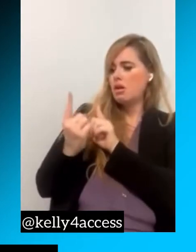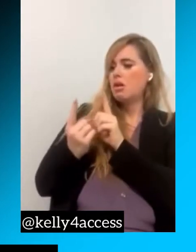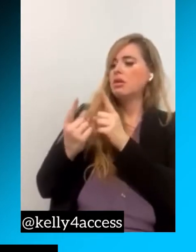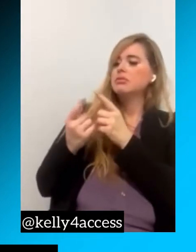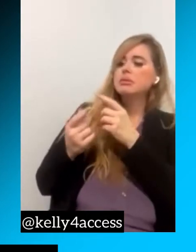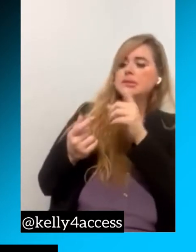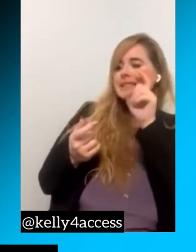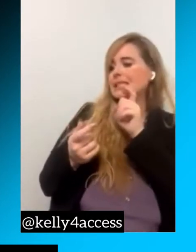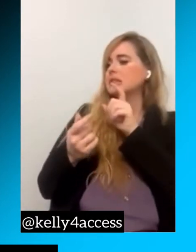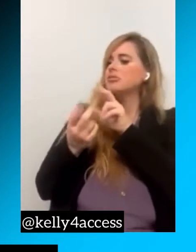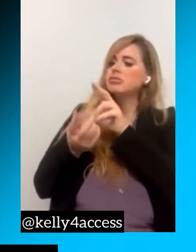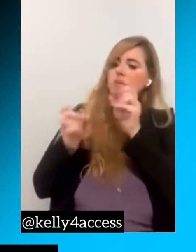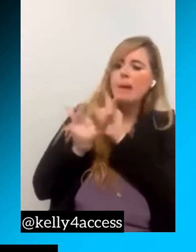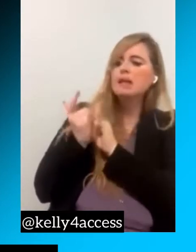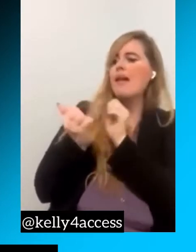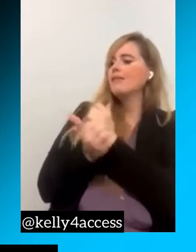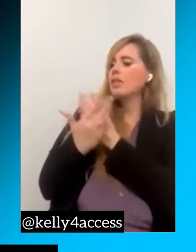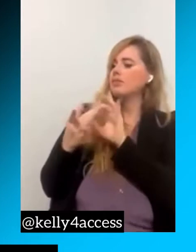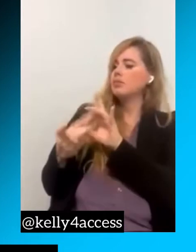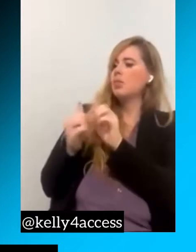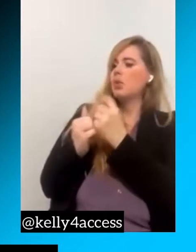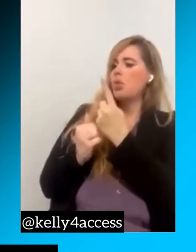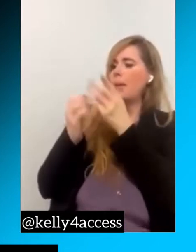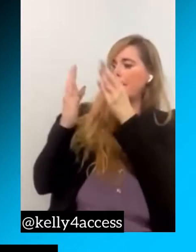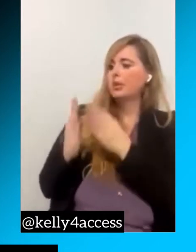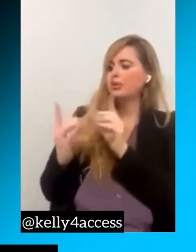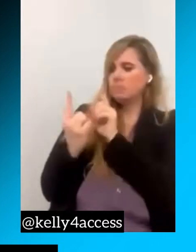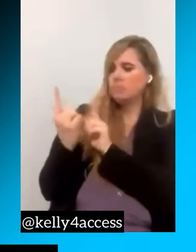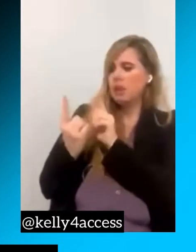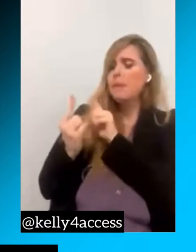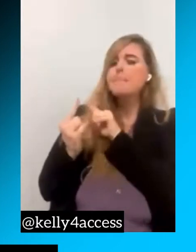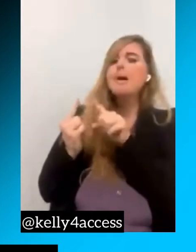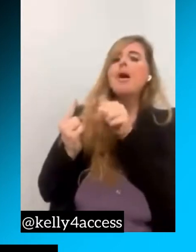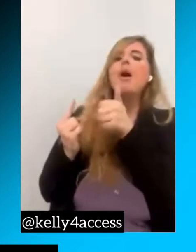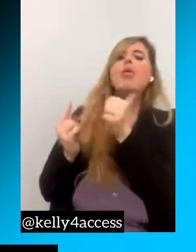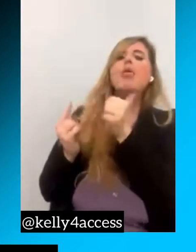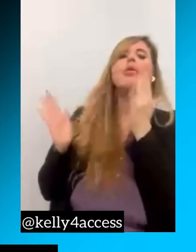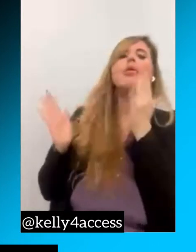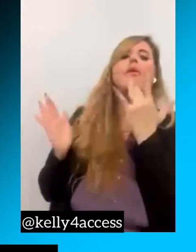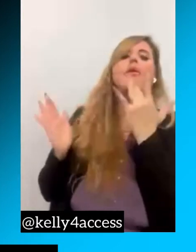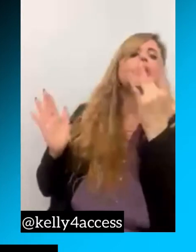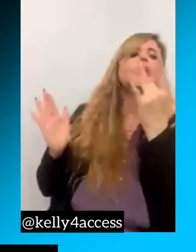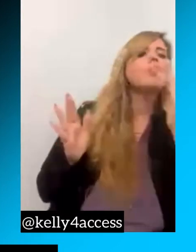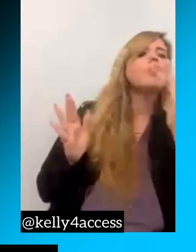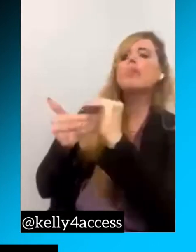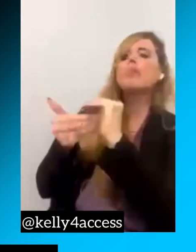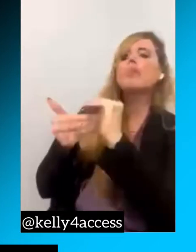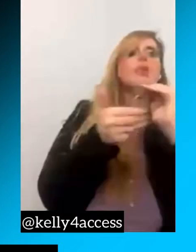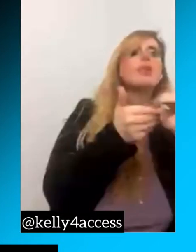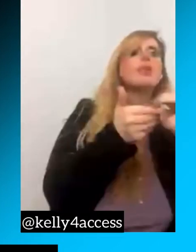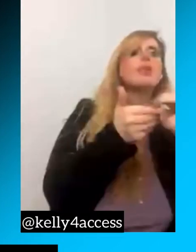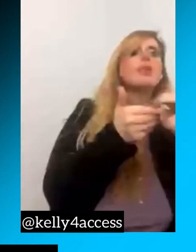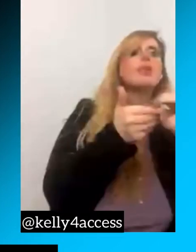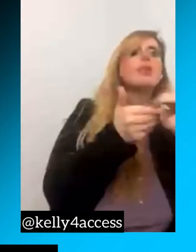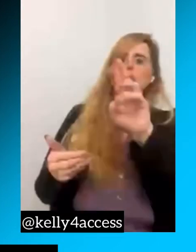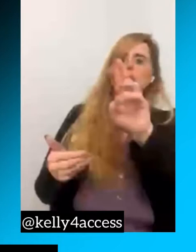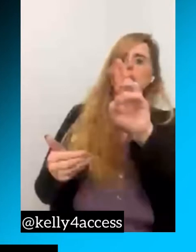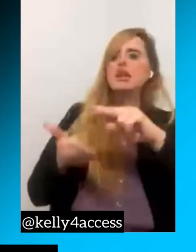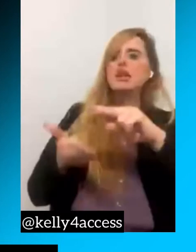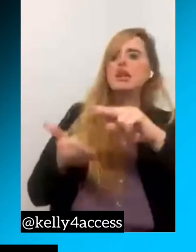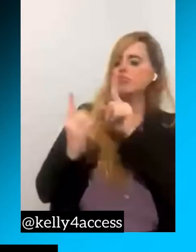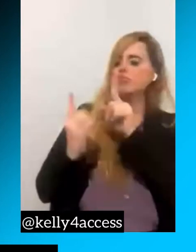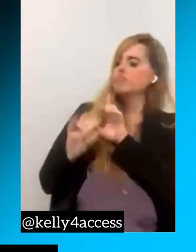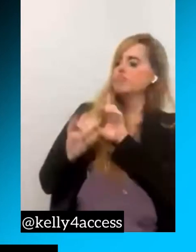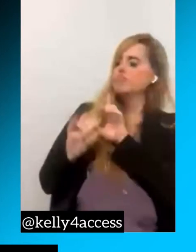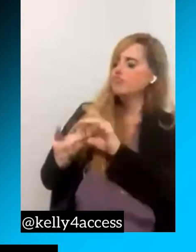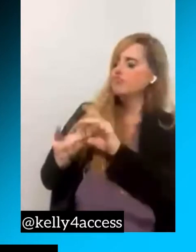romantic intimacy, but then you have sexual encounters with other people. And swinging, I think, is more like playing with other people